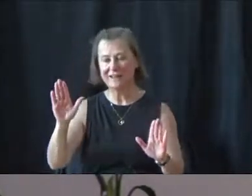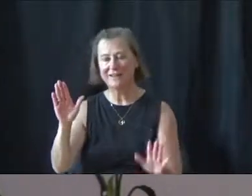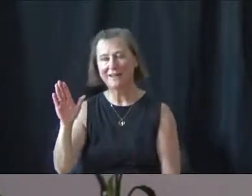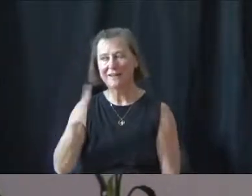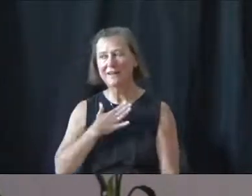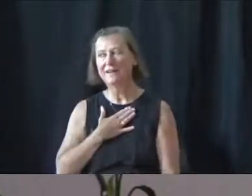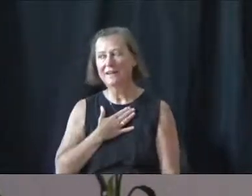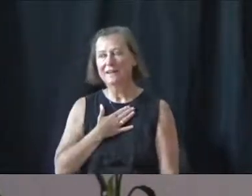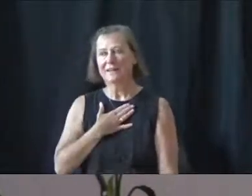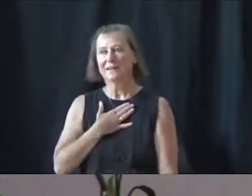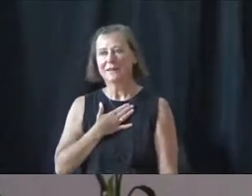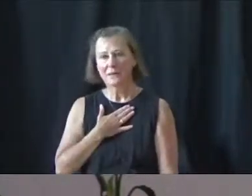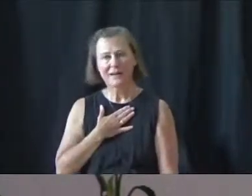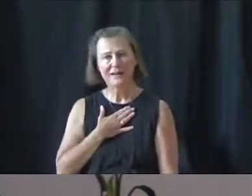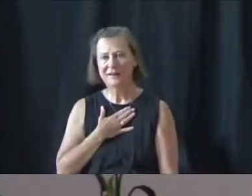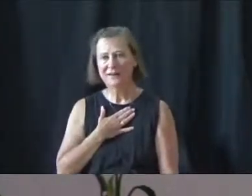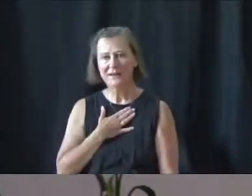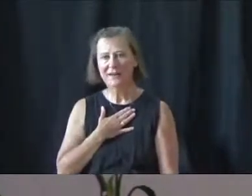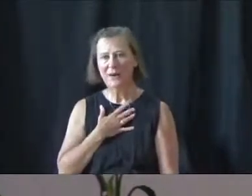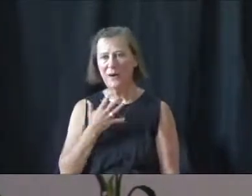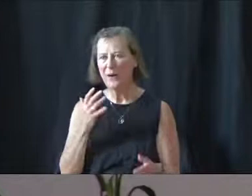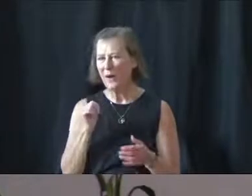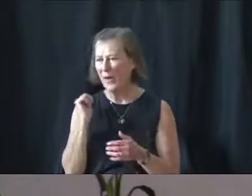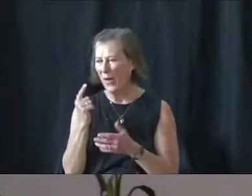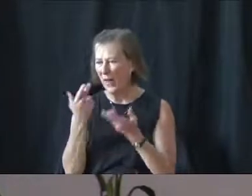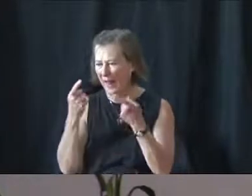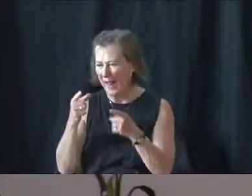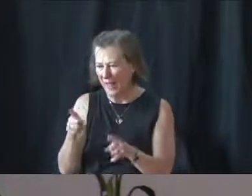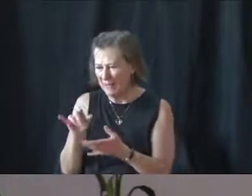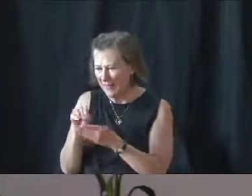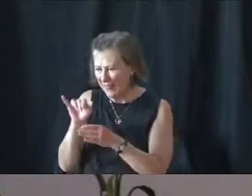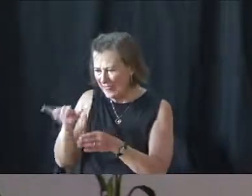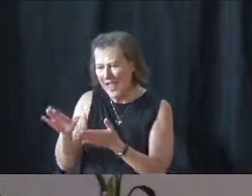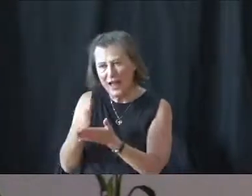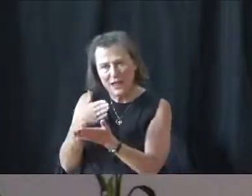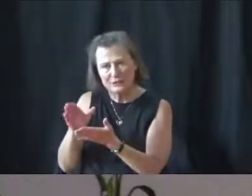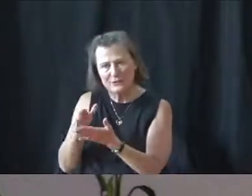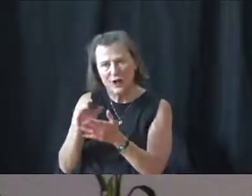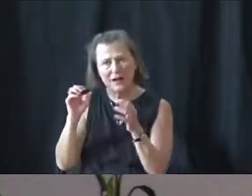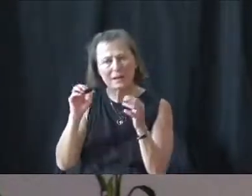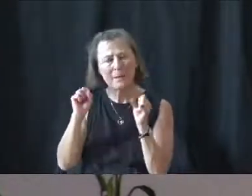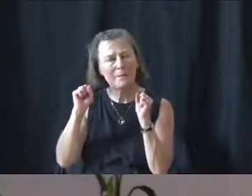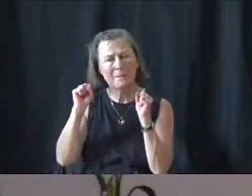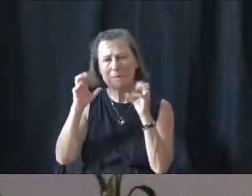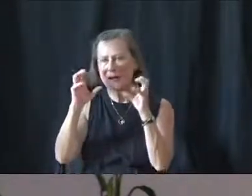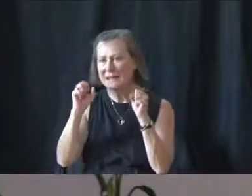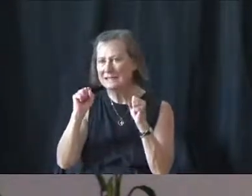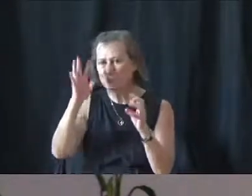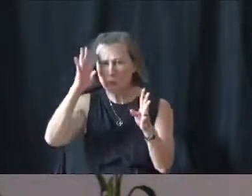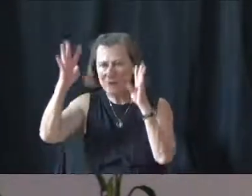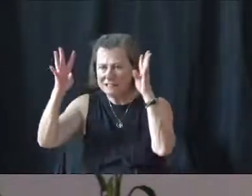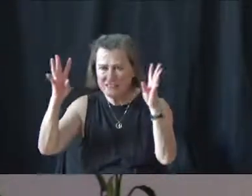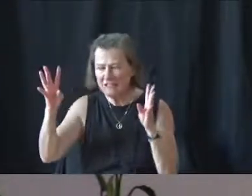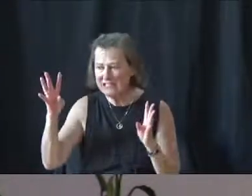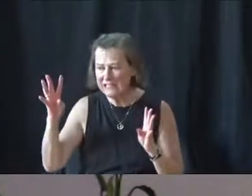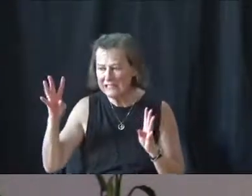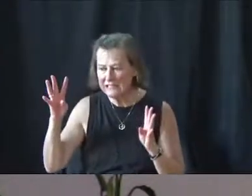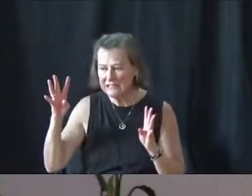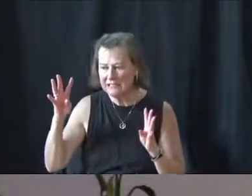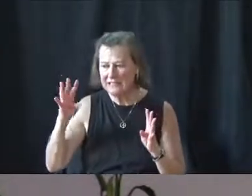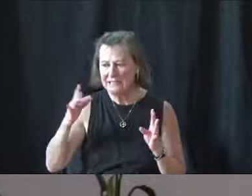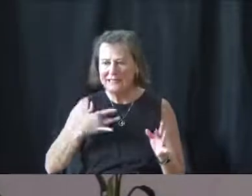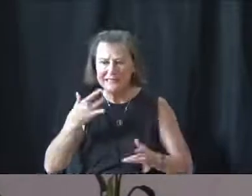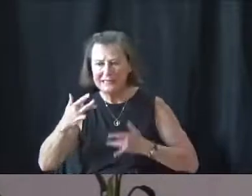Oh, all that was going on there, the stupendous creativity and